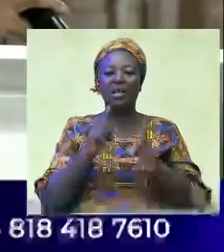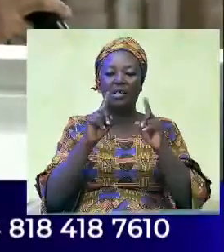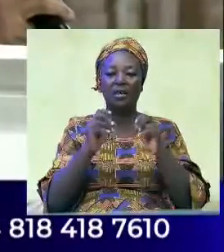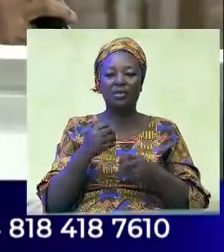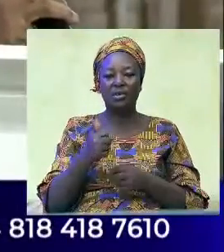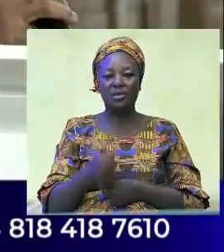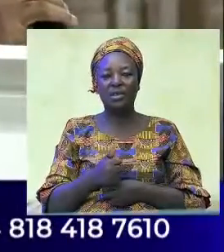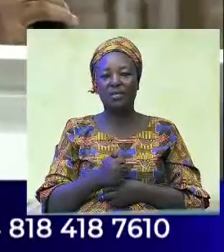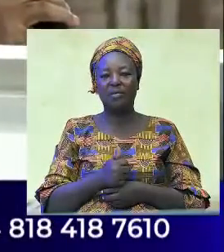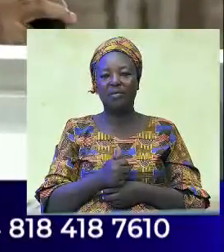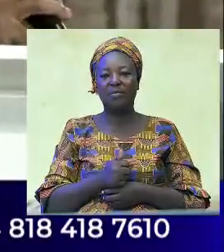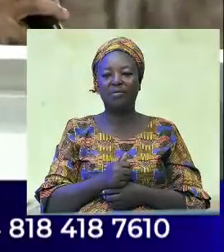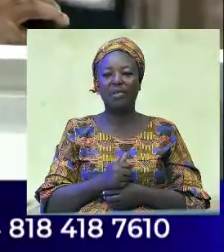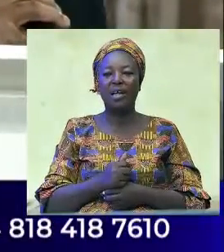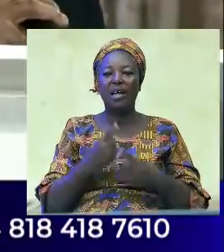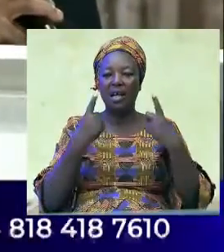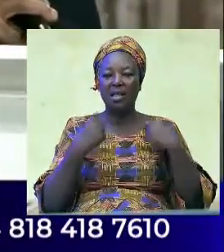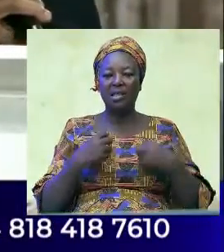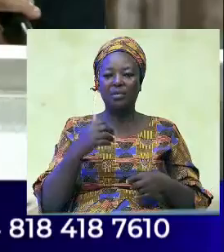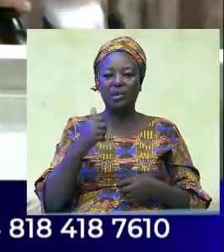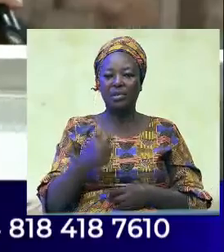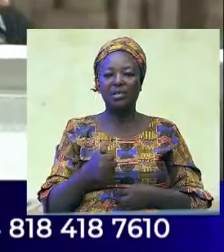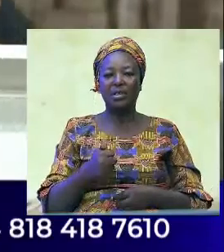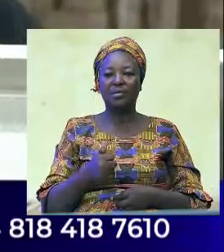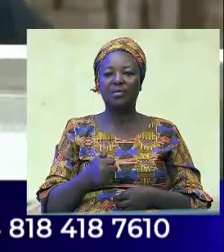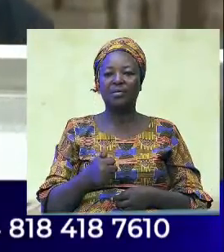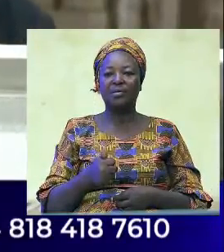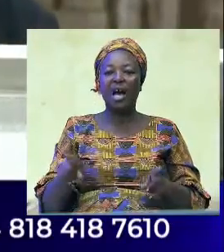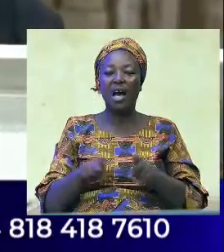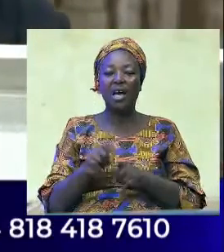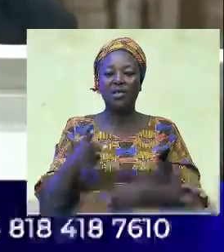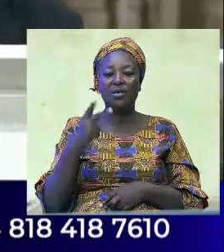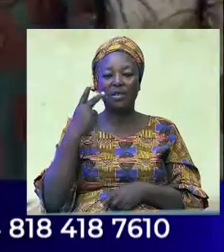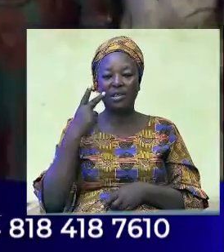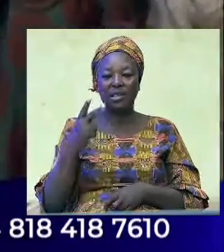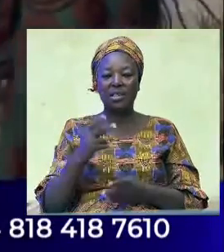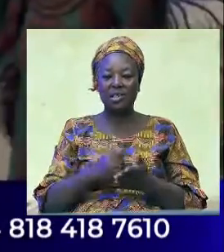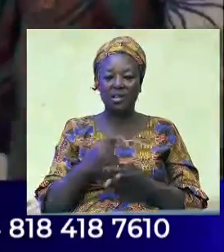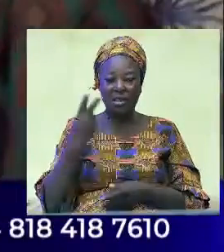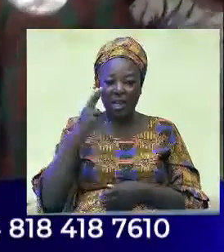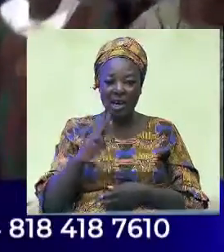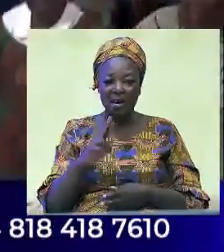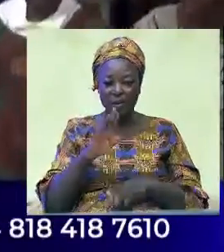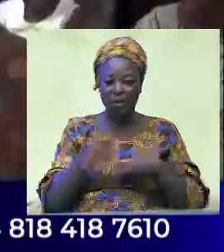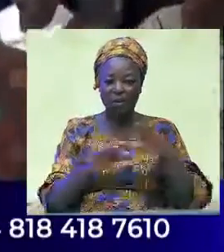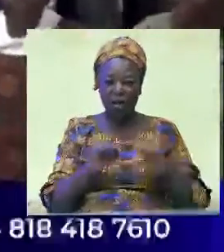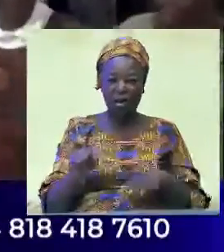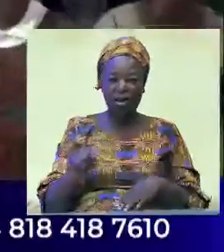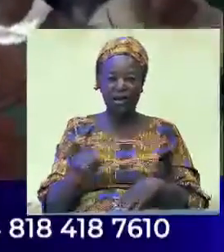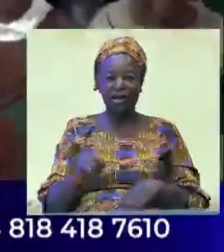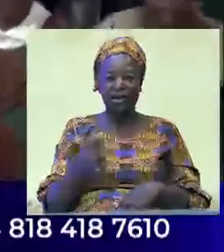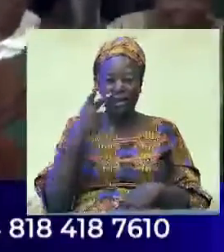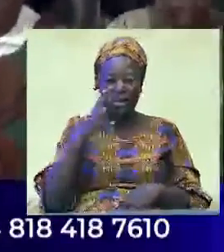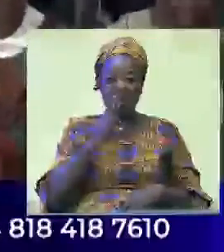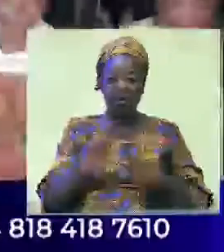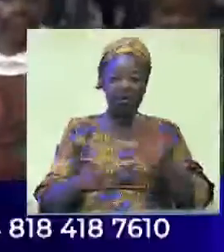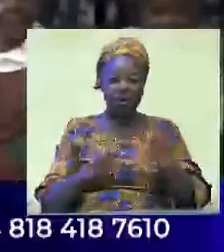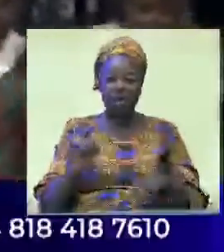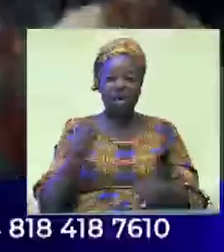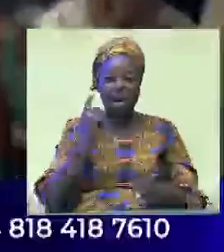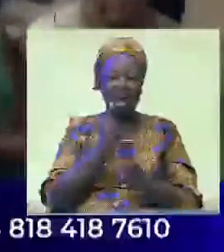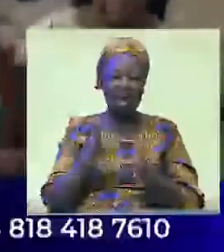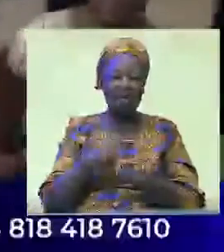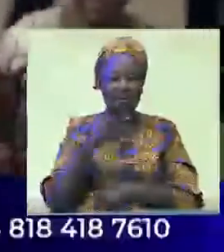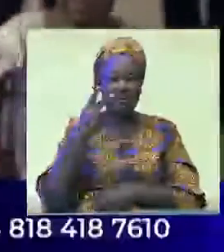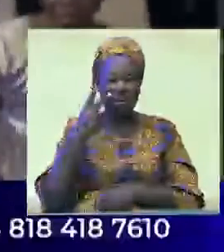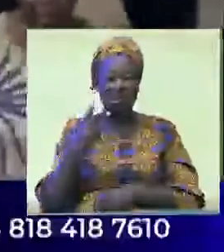Wonderful. Check yourself. Check yourself. Check yourself. As you discover, see her